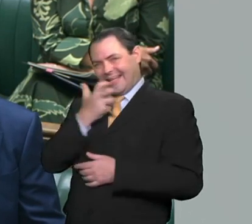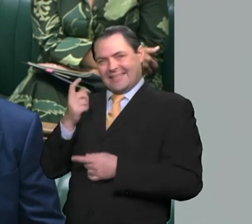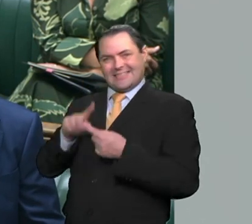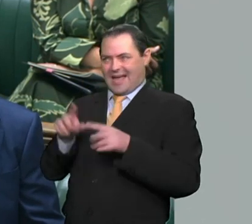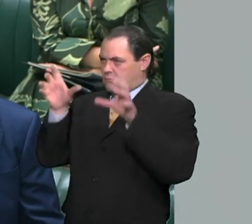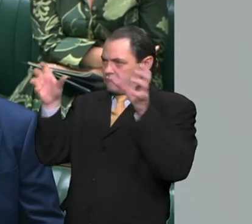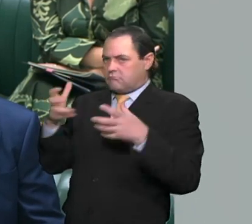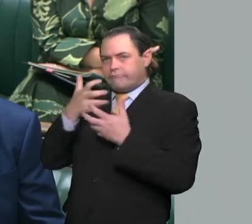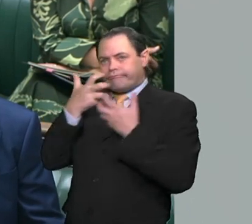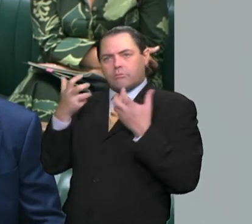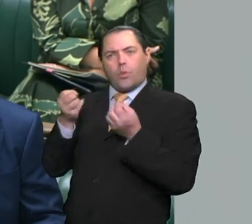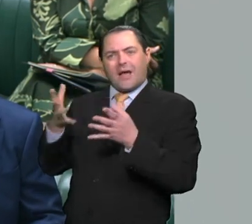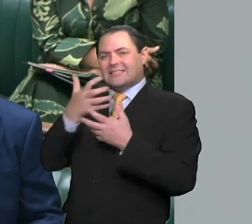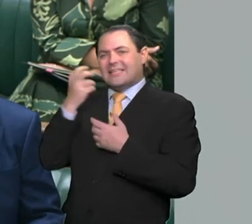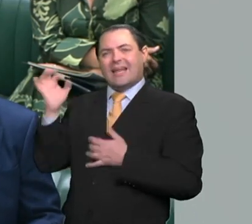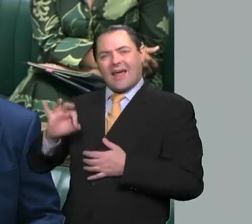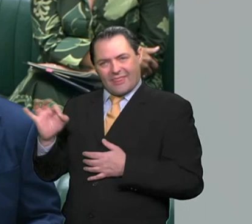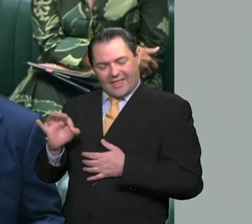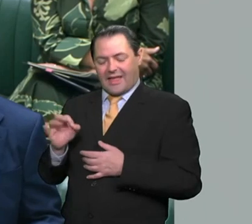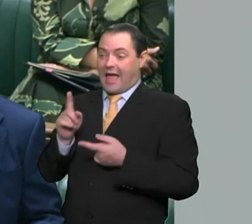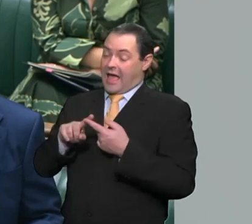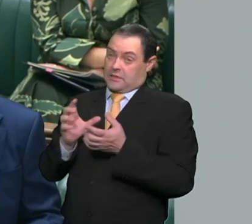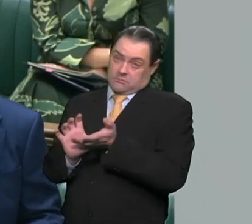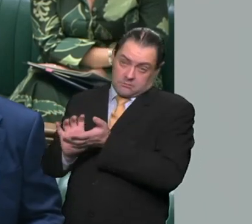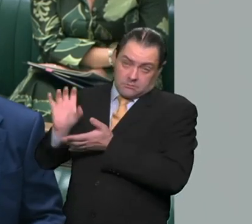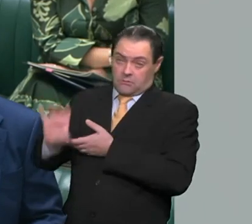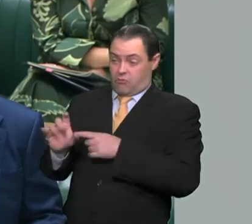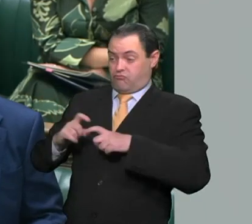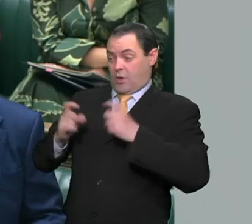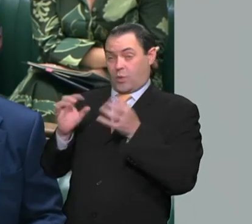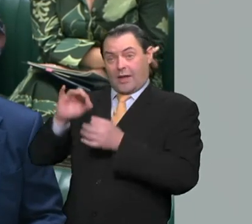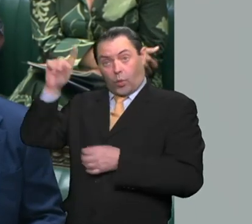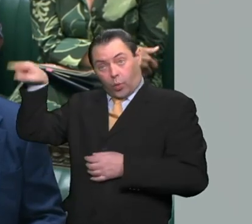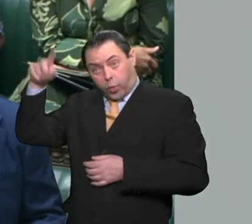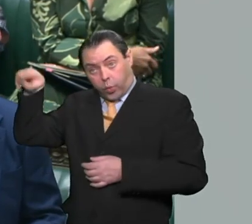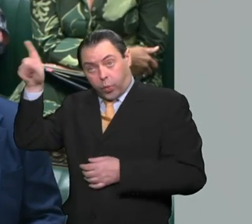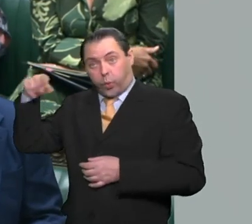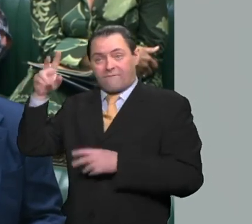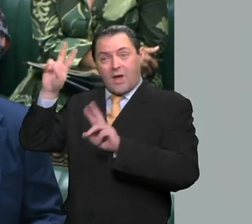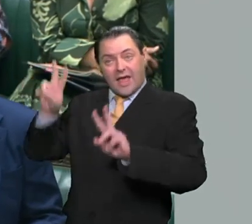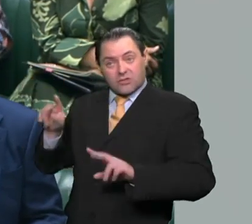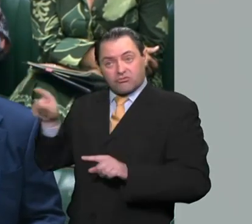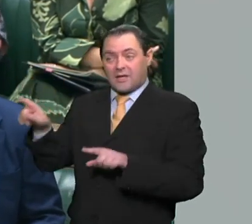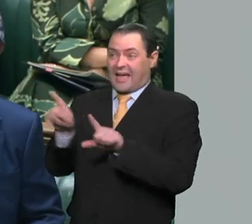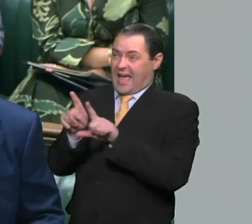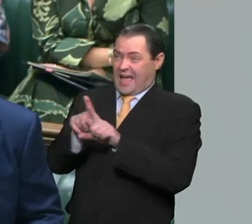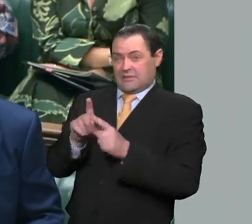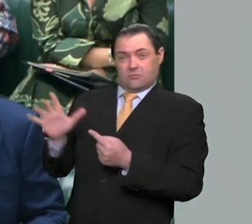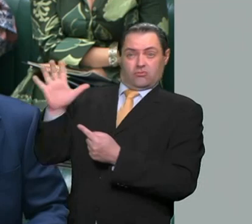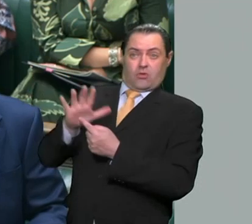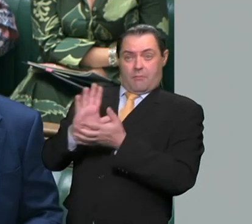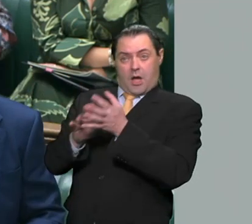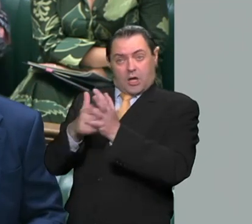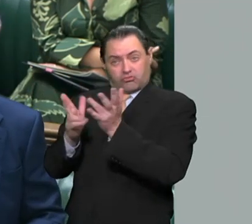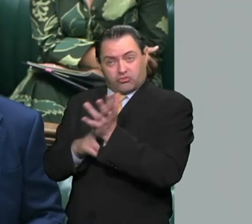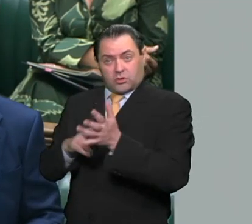energy efficiency. That's on top of the investment, the record investment in wind power, on top of being producing a world-leading hydrogen